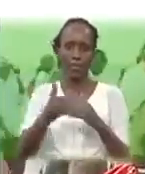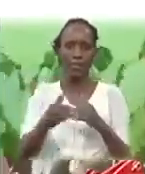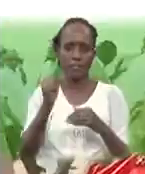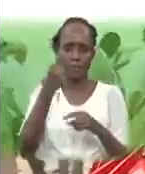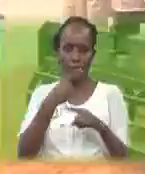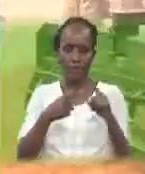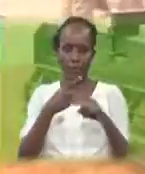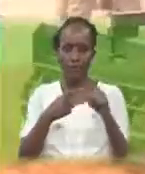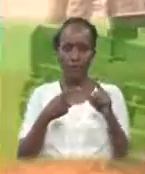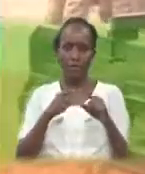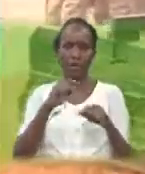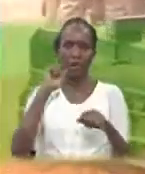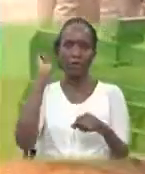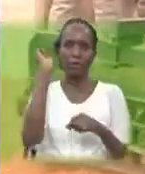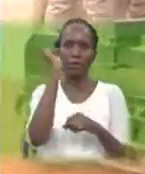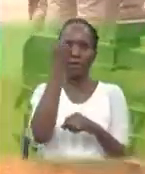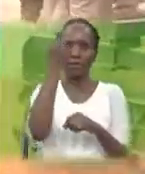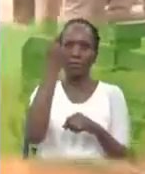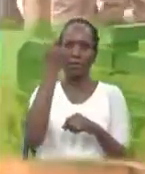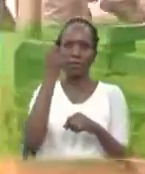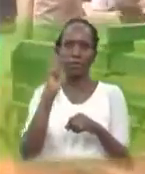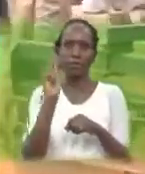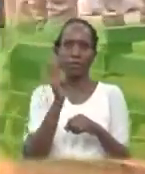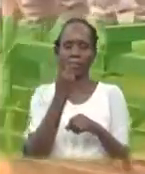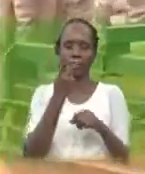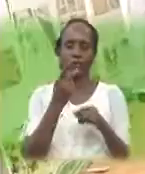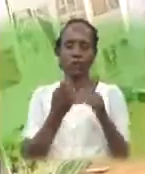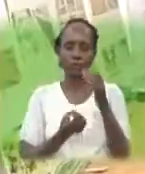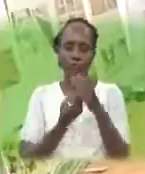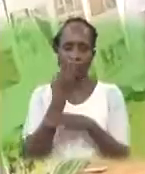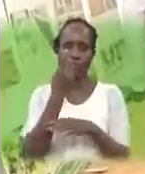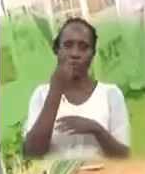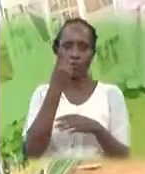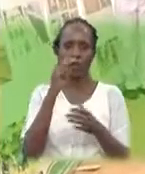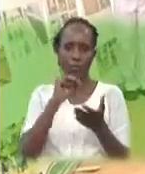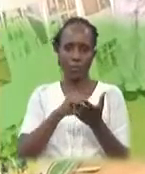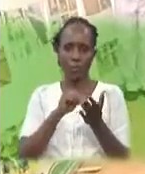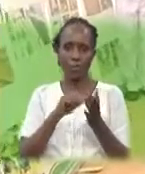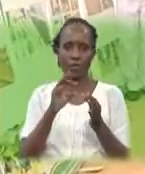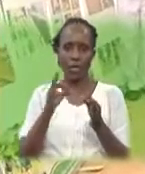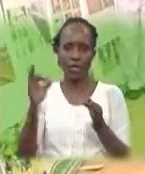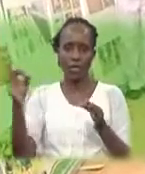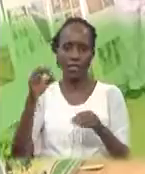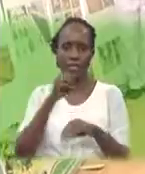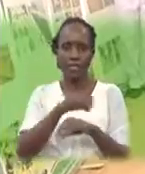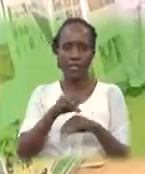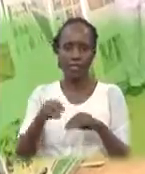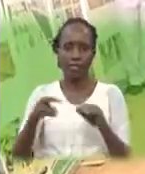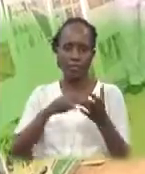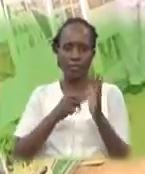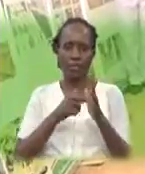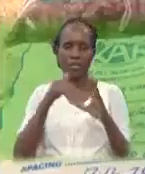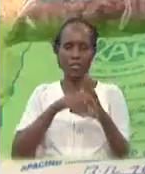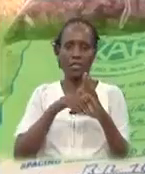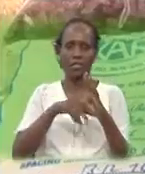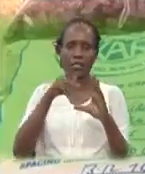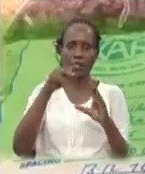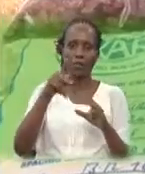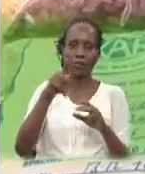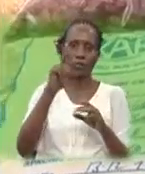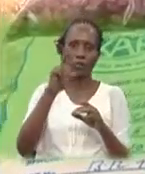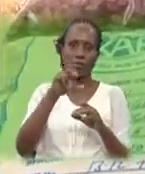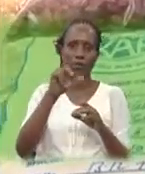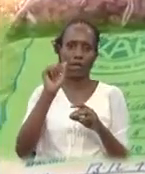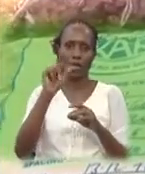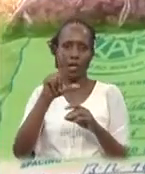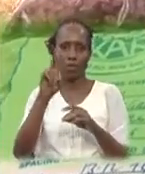the next 5 years. The President of Kenya, while commissioning the 1 million acres irrigation project at the Galana Kulalu